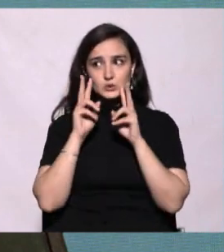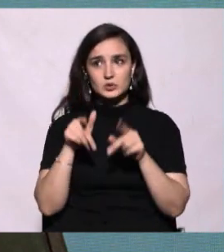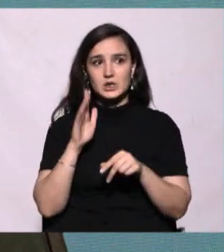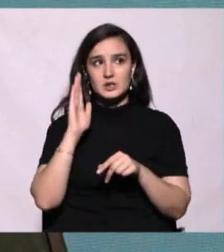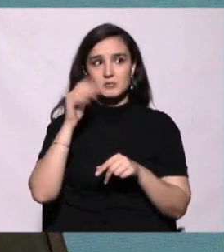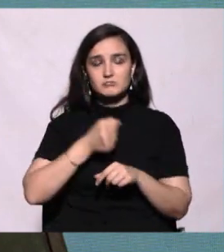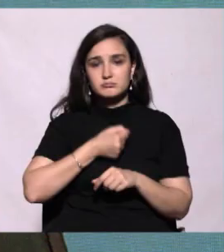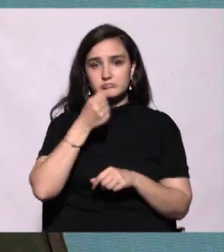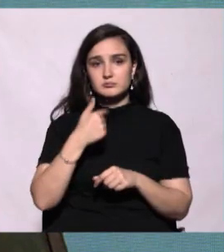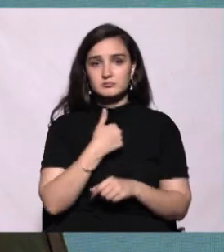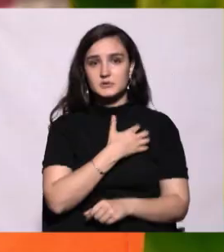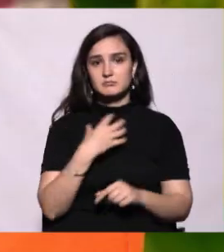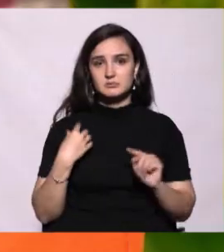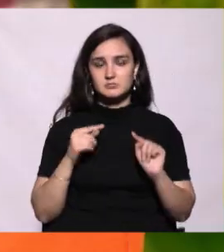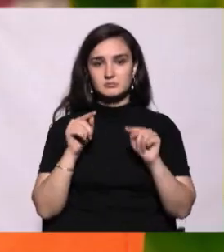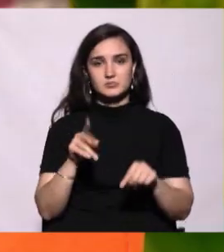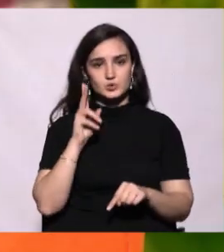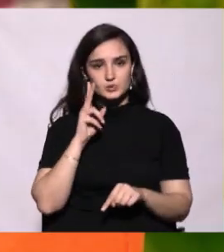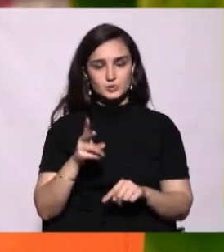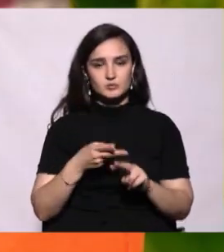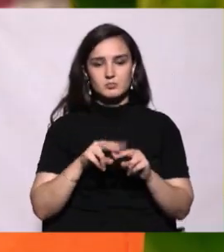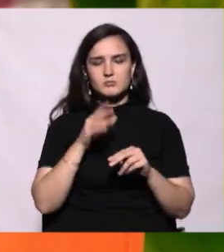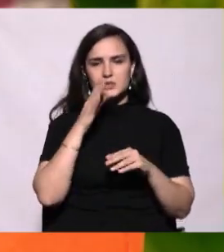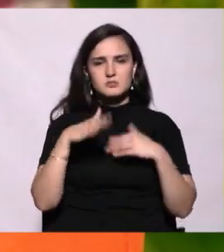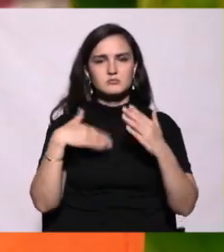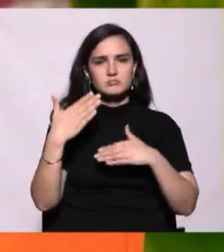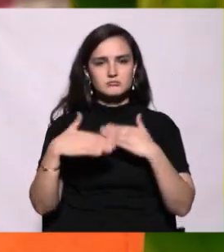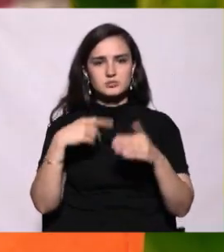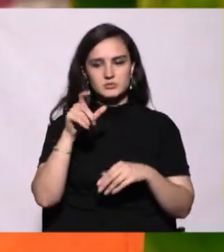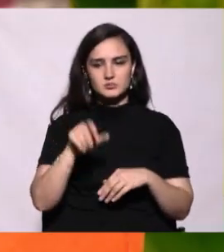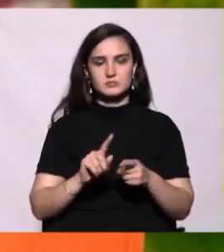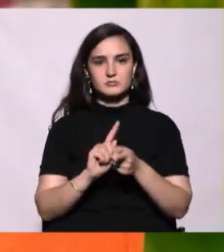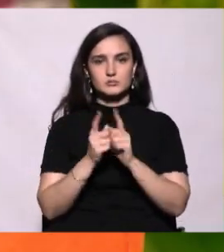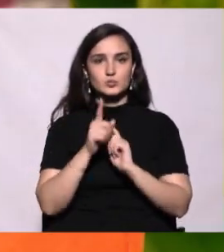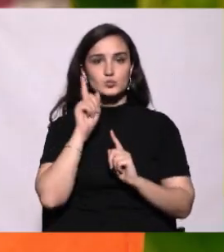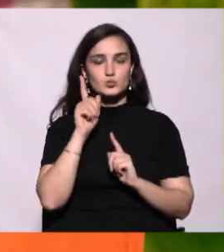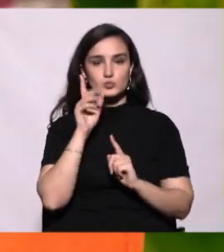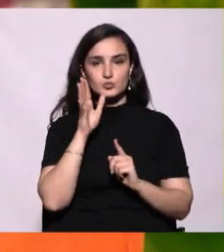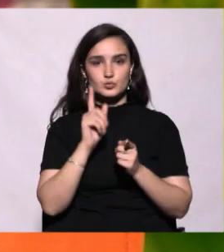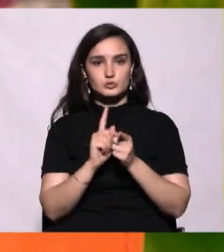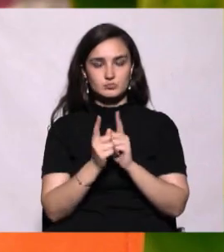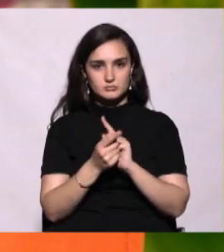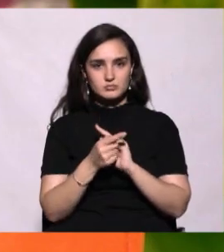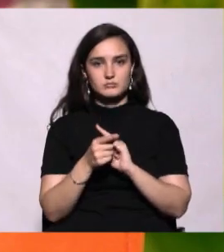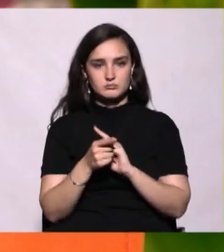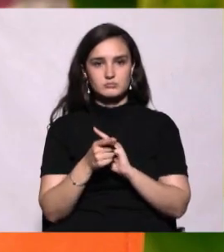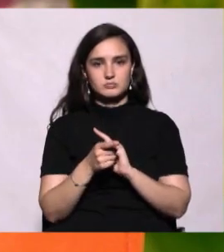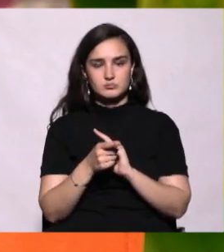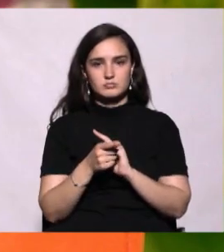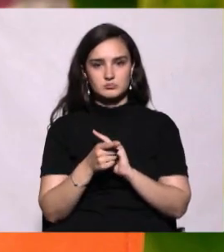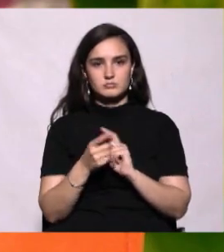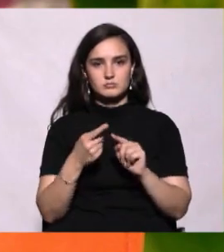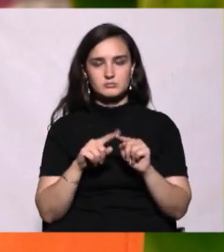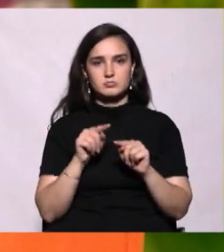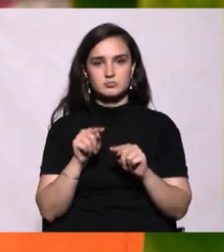was king. Yeah. And years later, when Arthur is a teenager, Merlin places the sword in